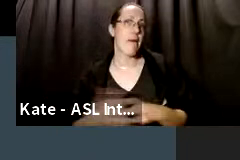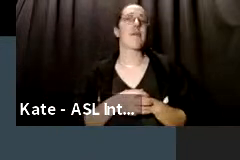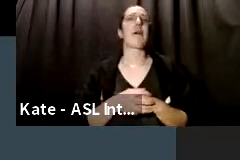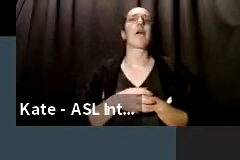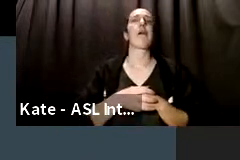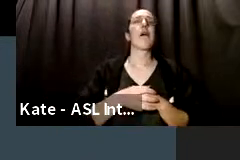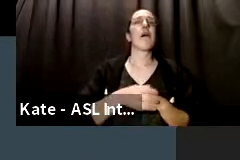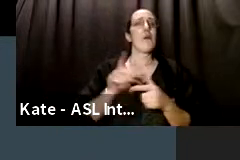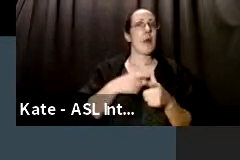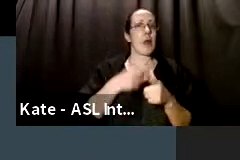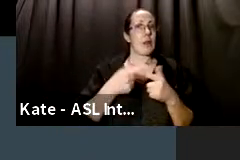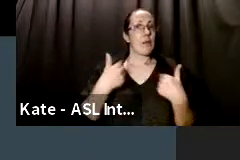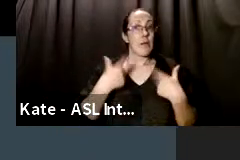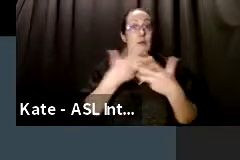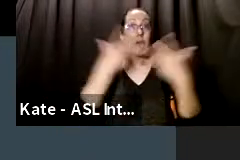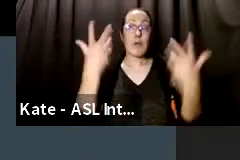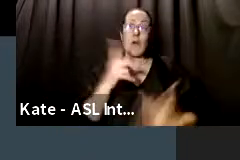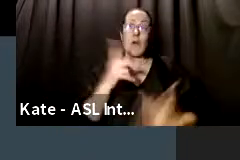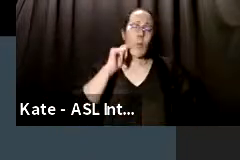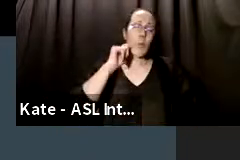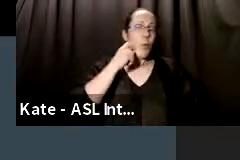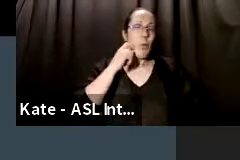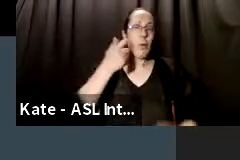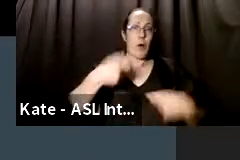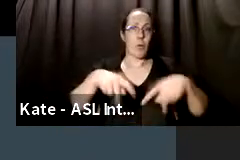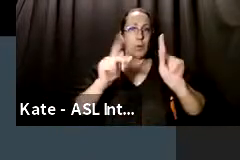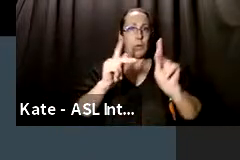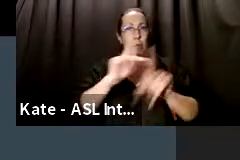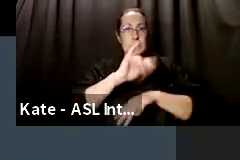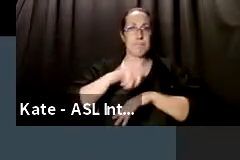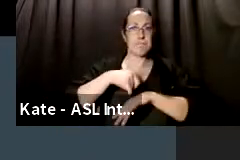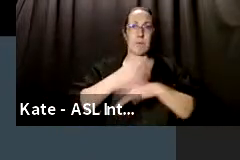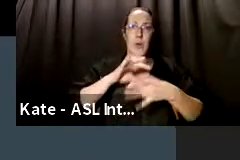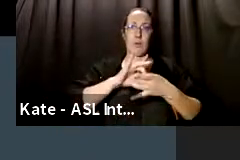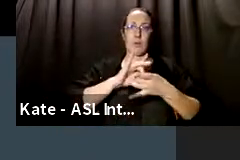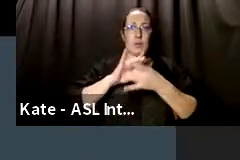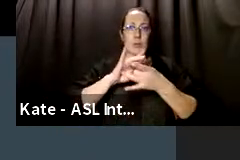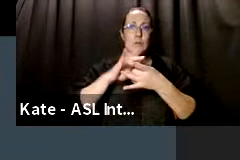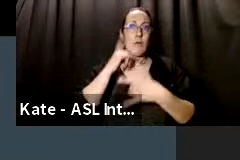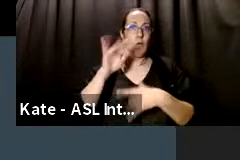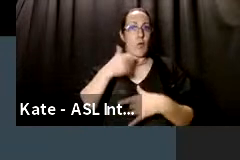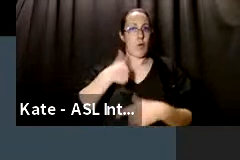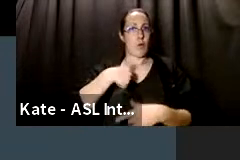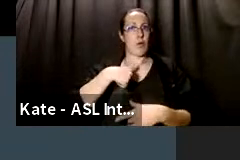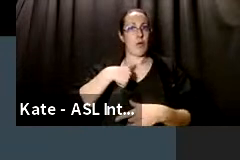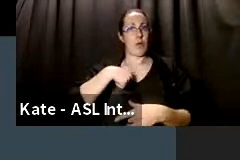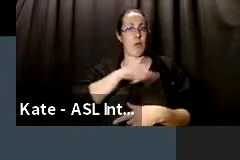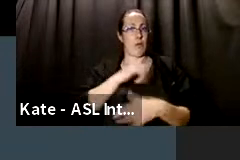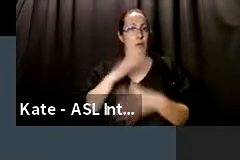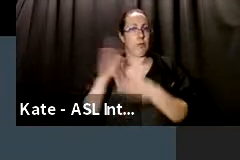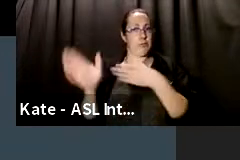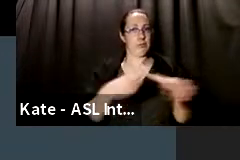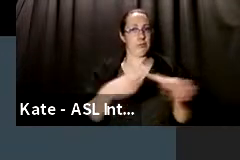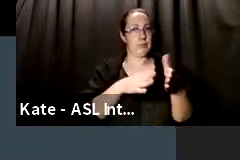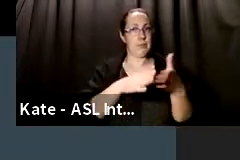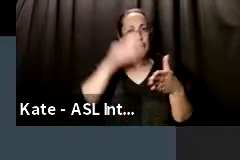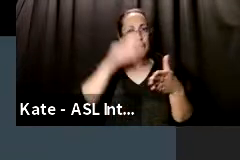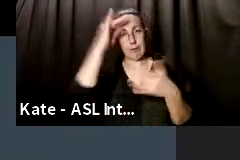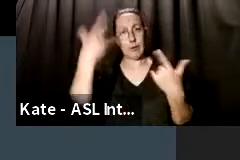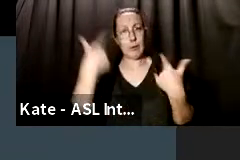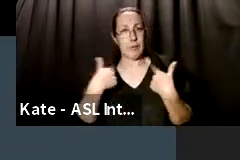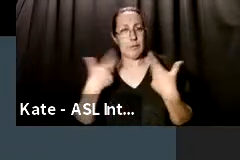we've had a lot of really cool opportunities to build relationships for the curriculum delivery that we want to have. So we have both through